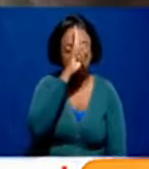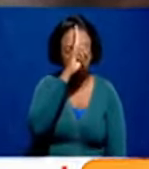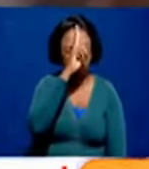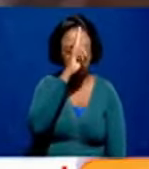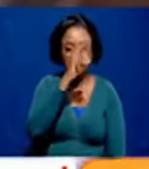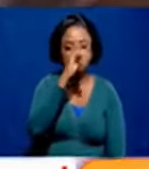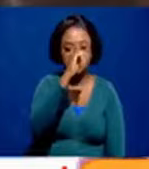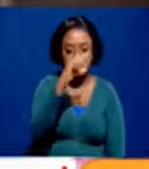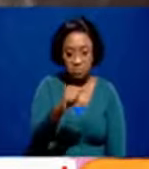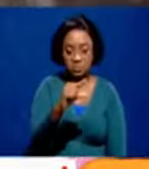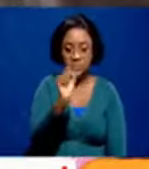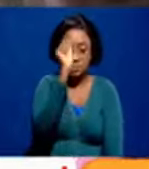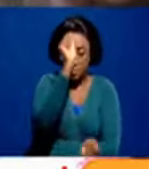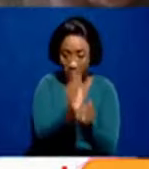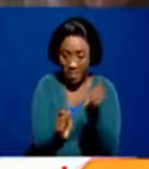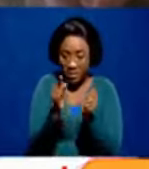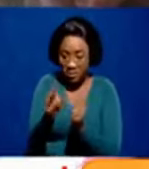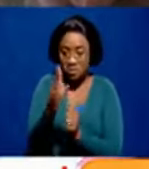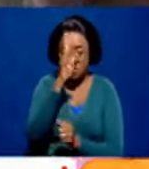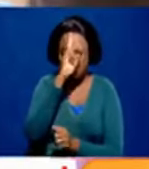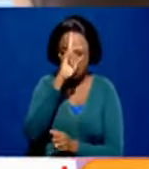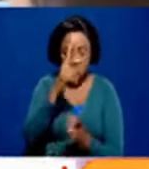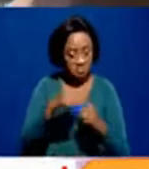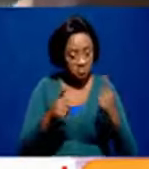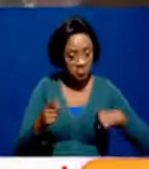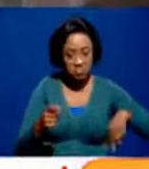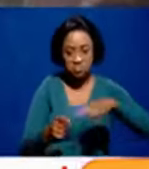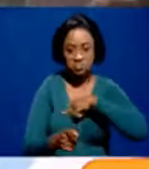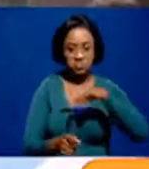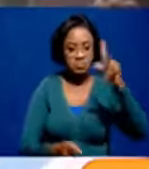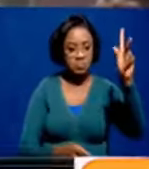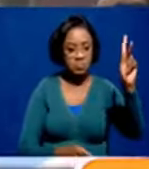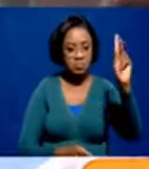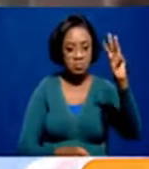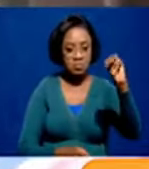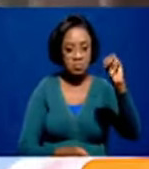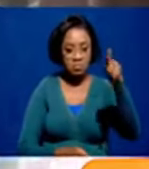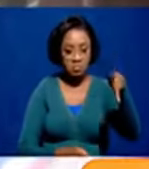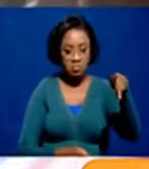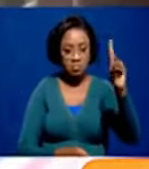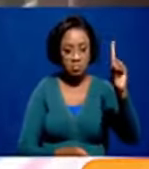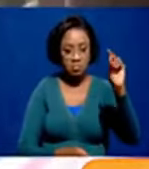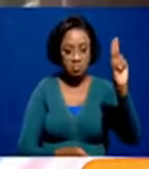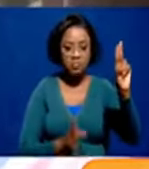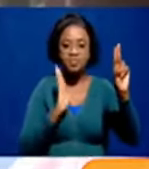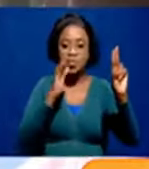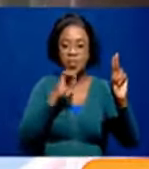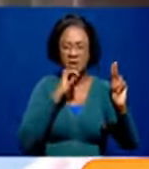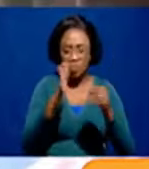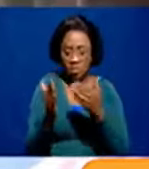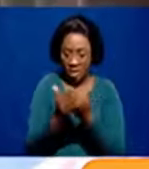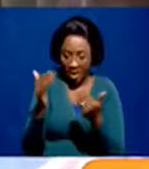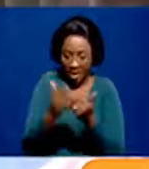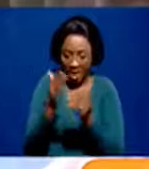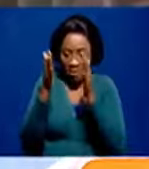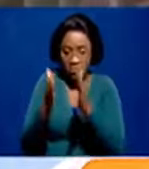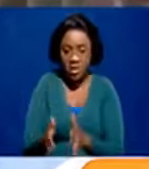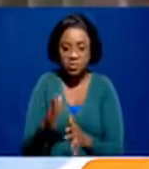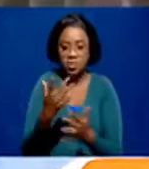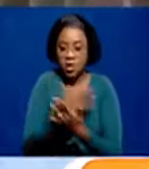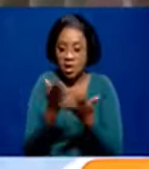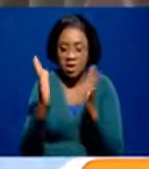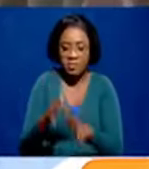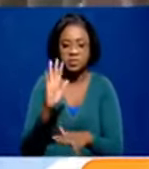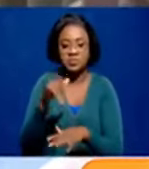prosecutes the rogue officer, KMPDU will not and shall not treat any member of the National Police Service. For the